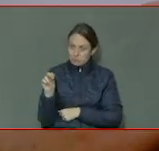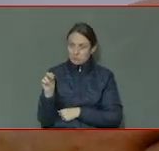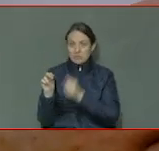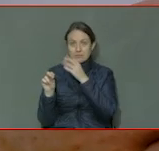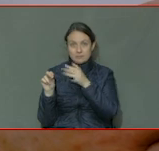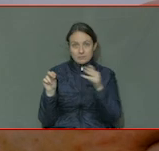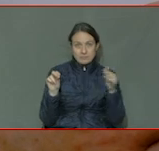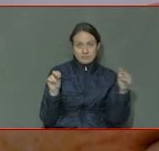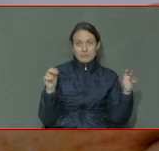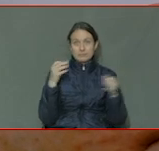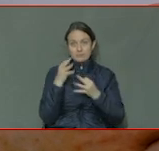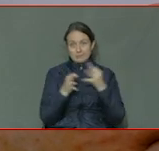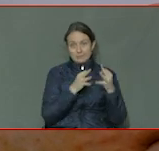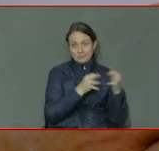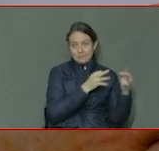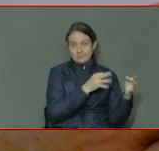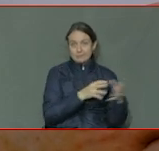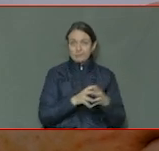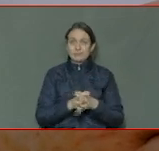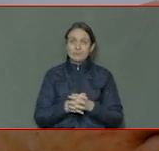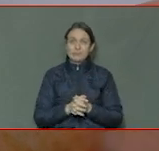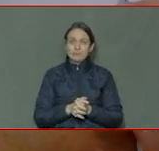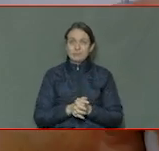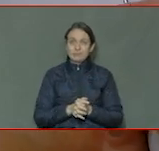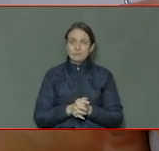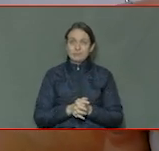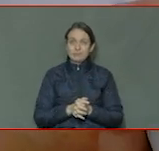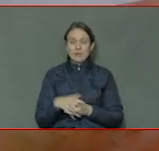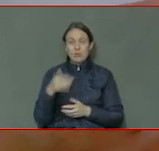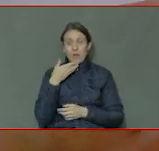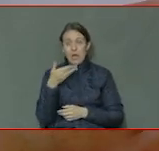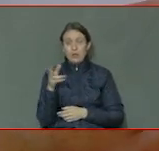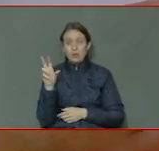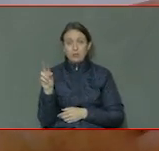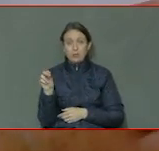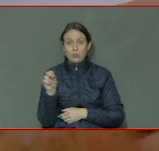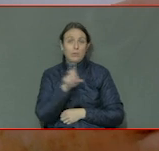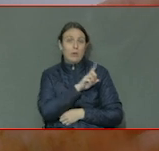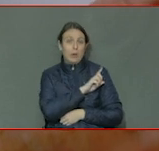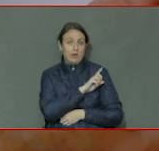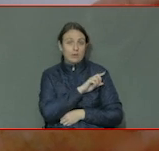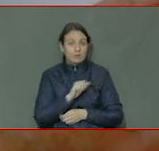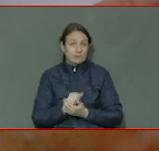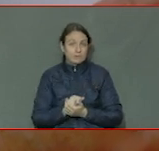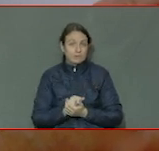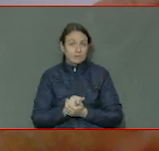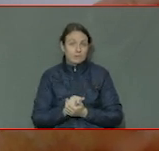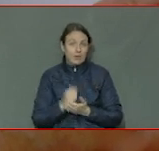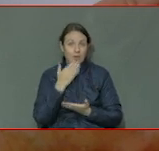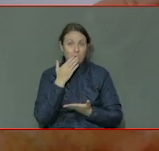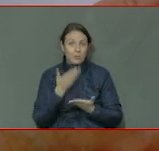and it doesn't stay the same. Okay, the answer is no. But what do I need now for this